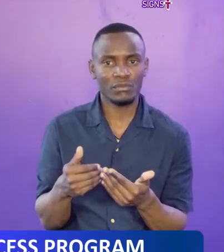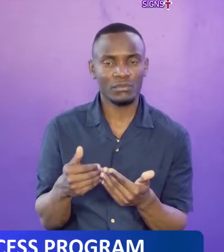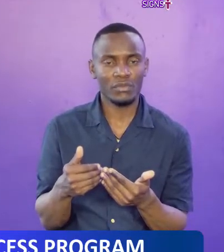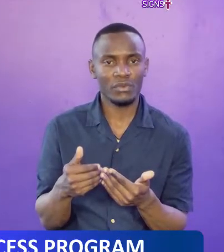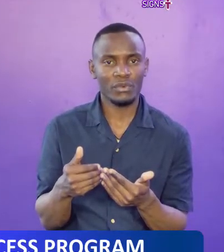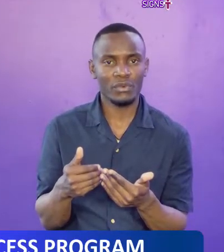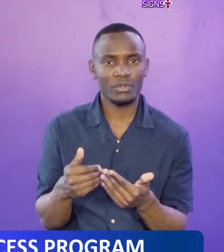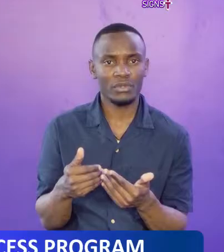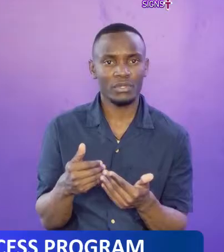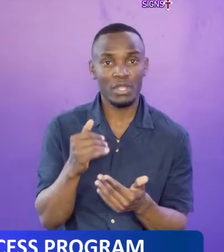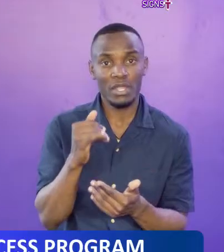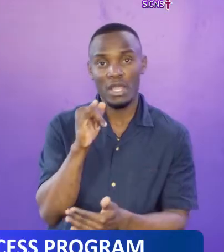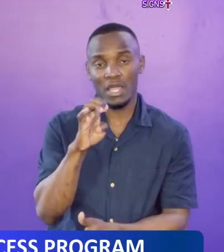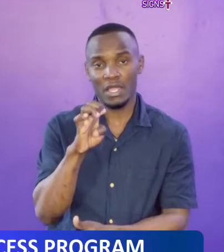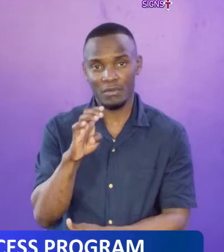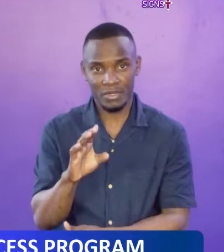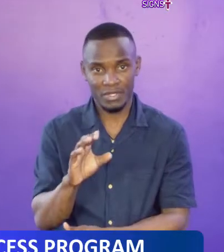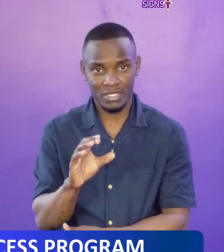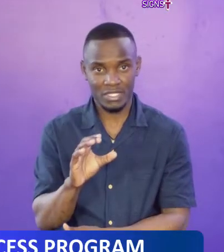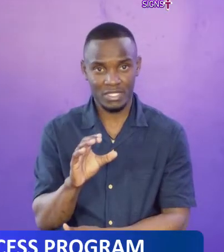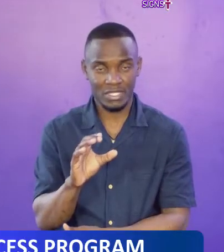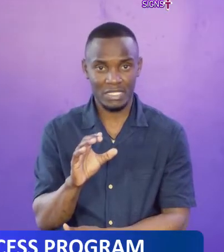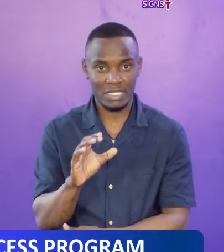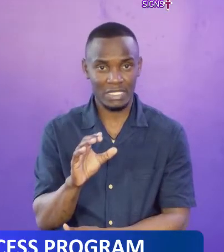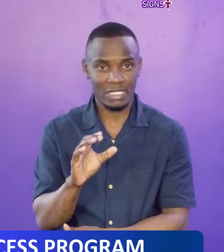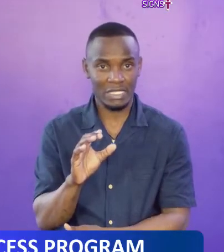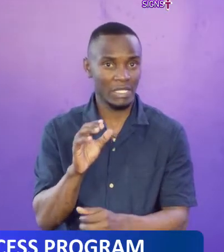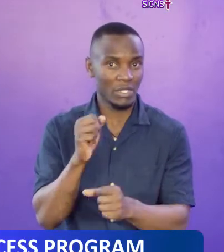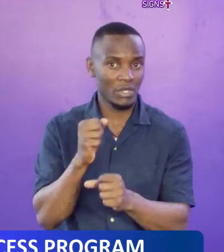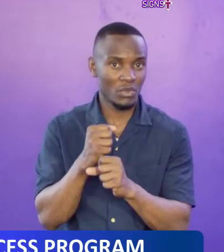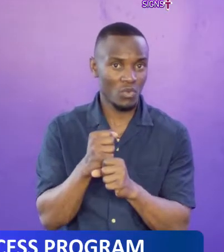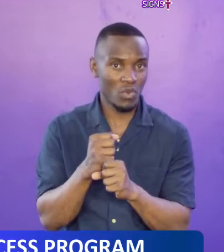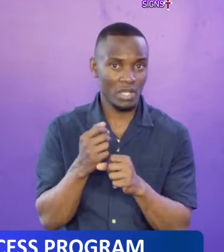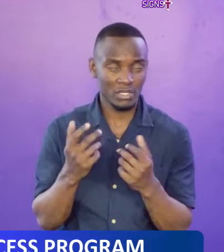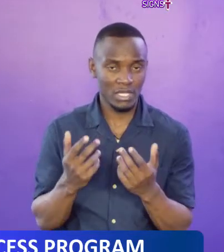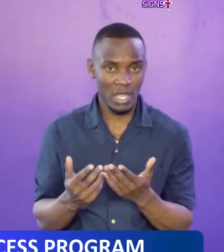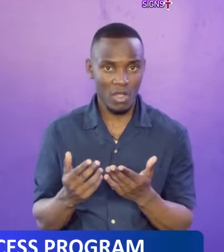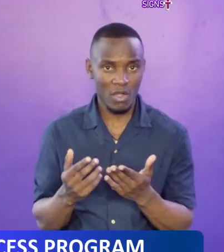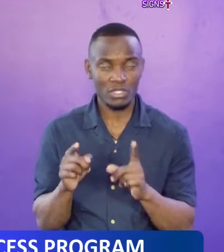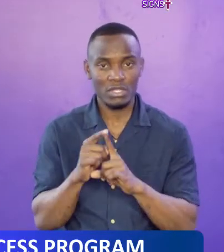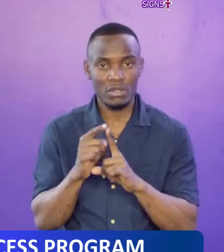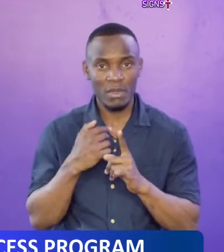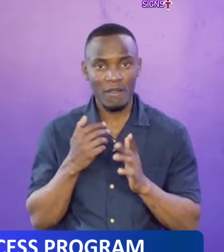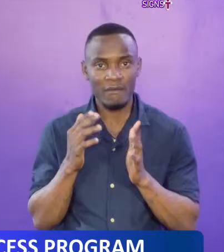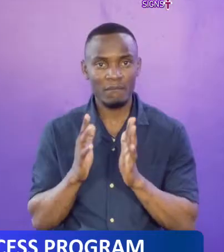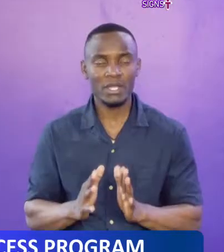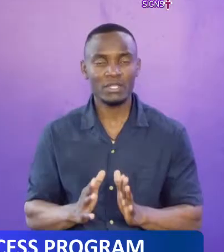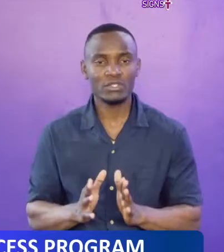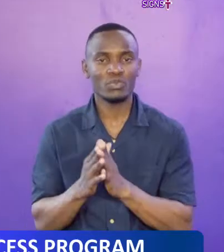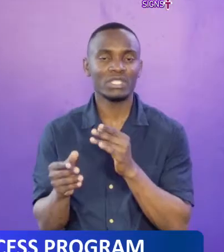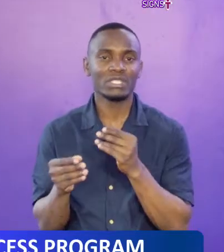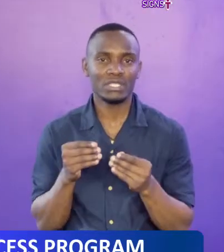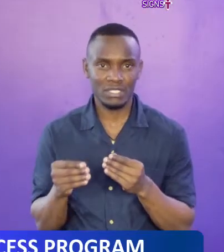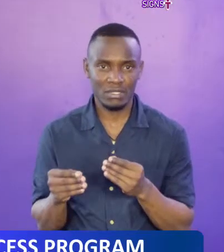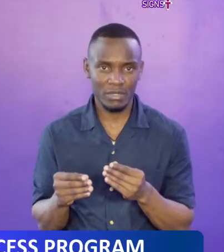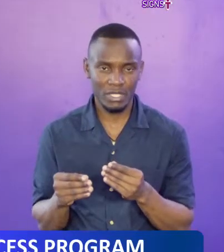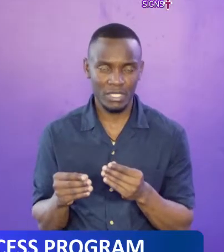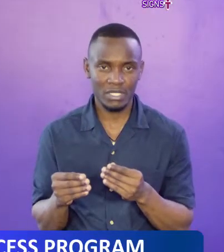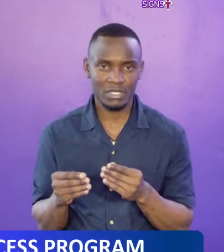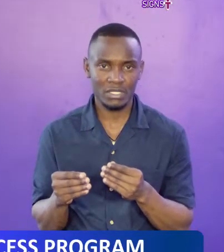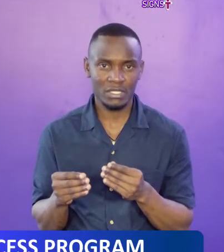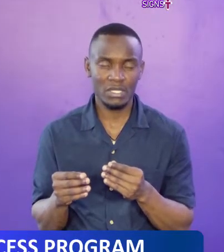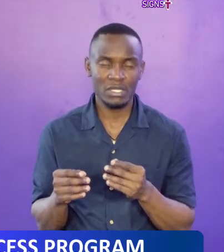there are also there are those who are visually impaired. Yes. So it's just having alternative ways